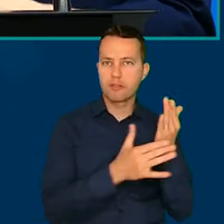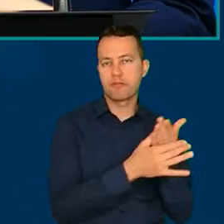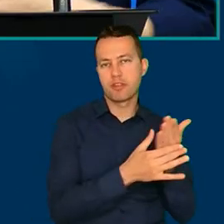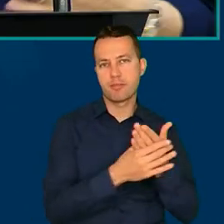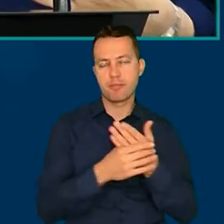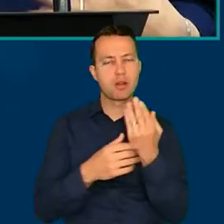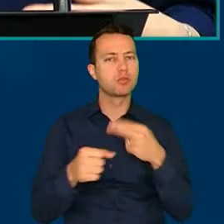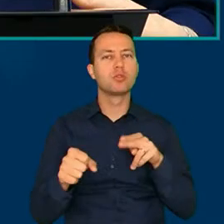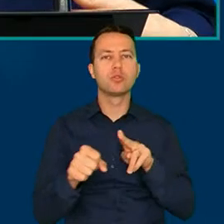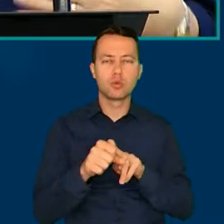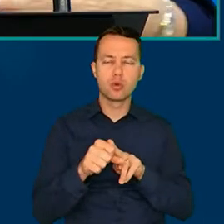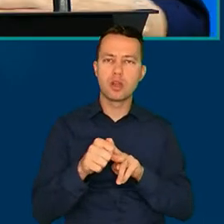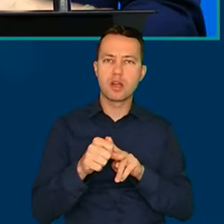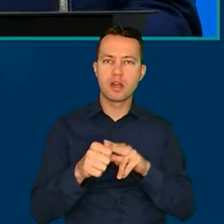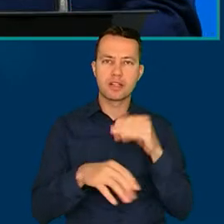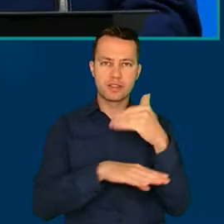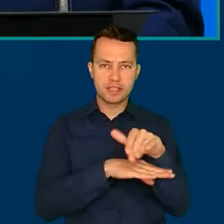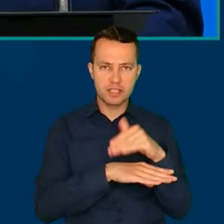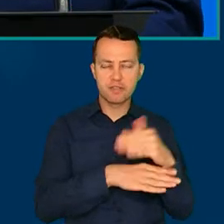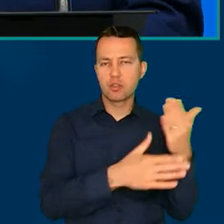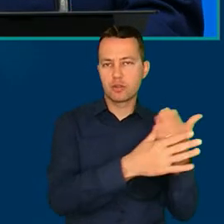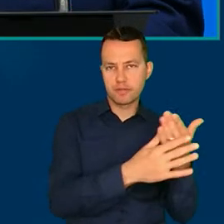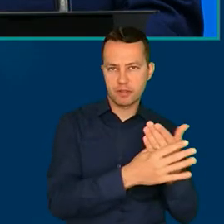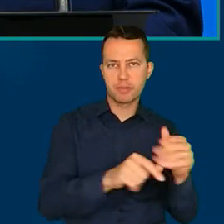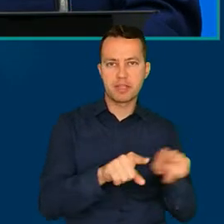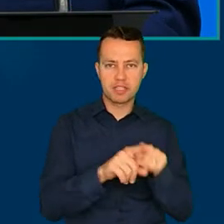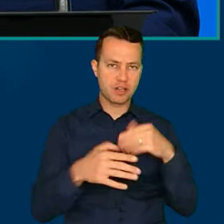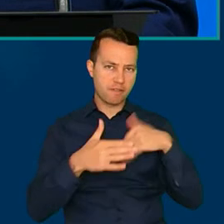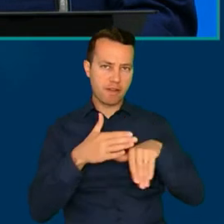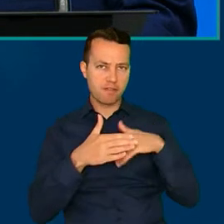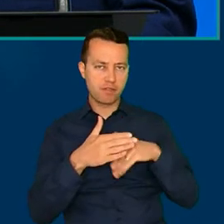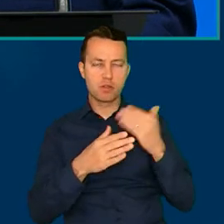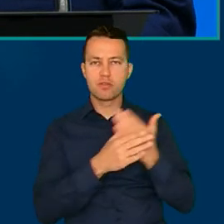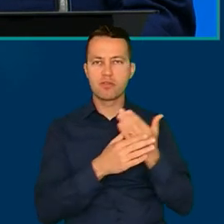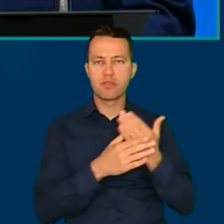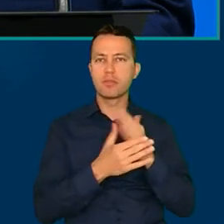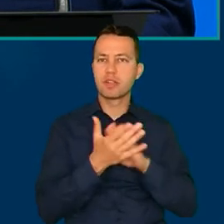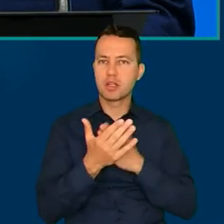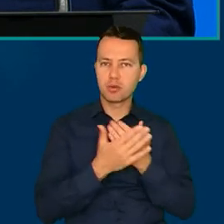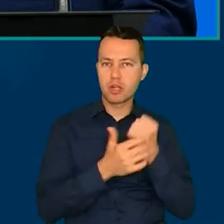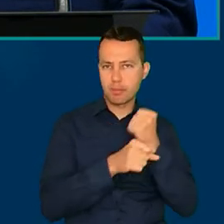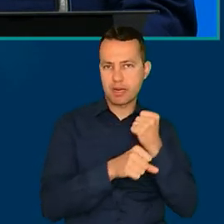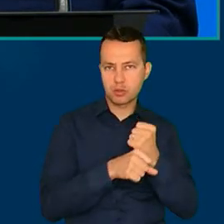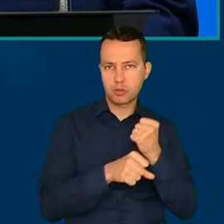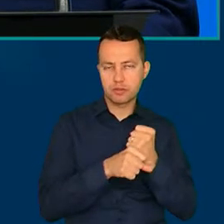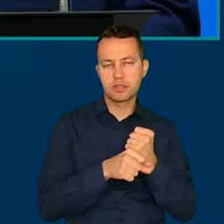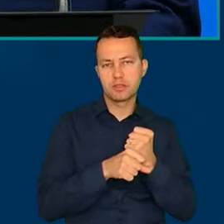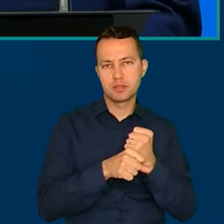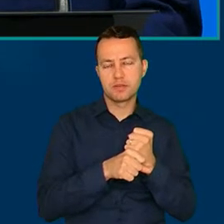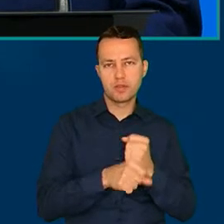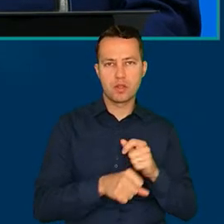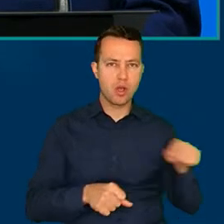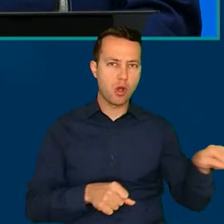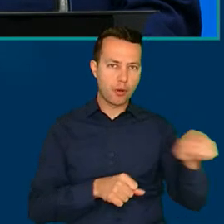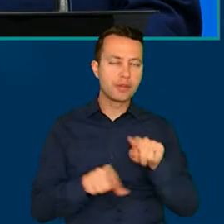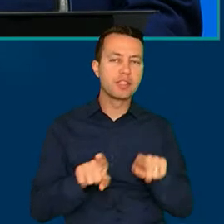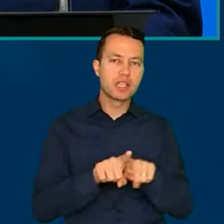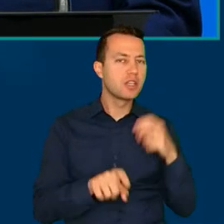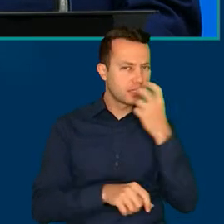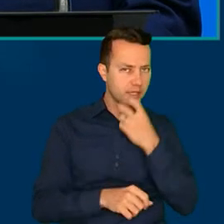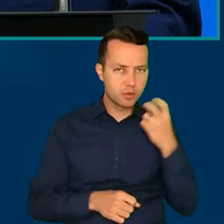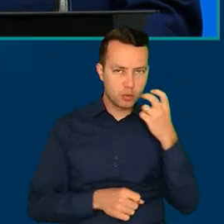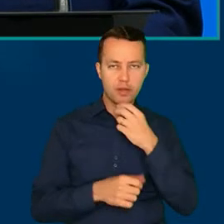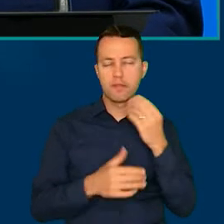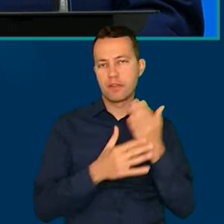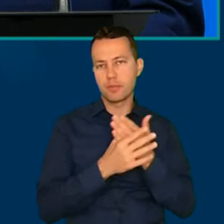entities that are outside and the enterprise and inside. You need to remember that the employees